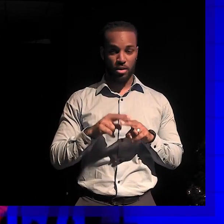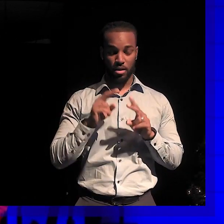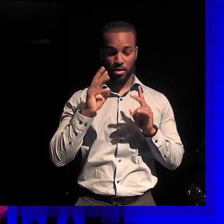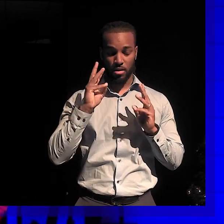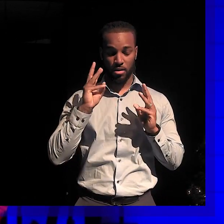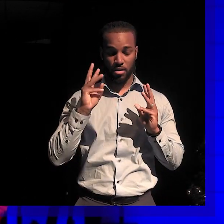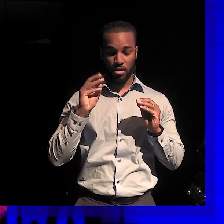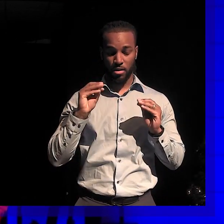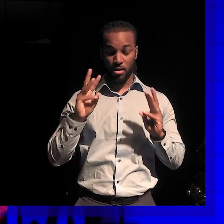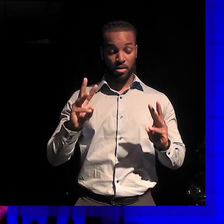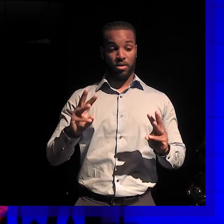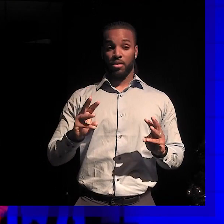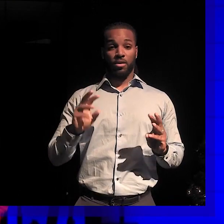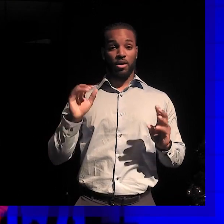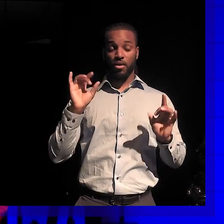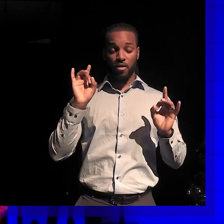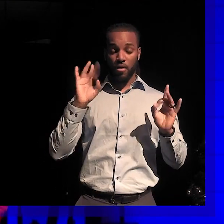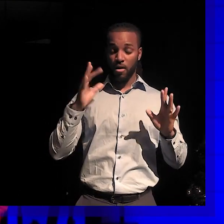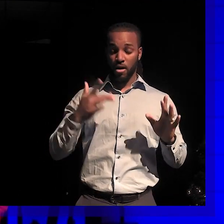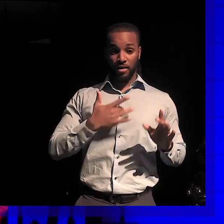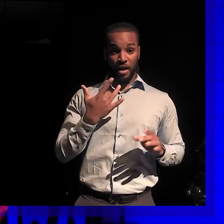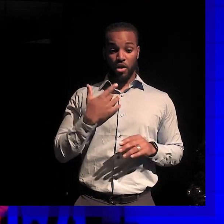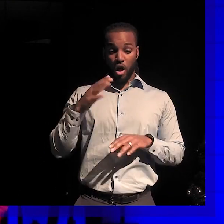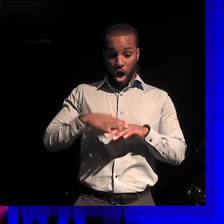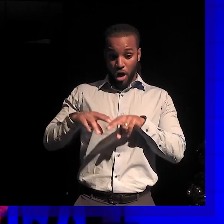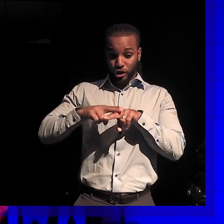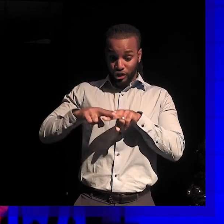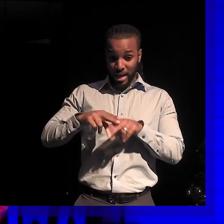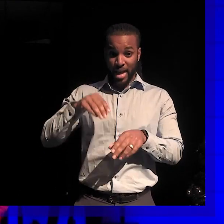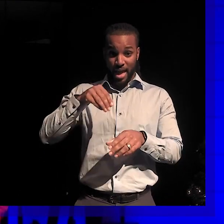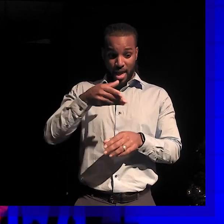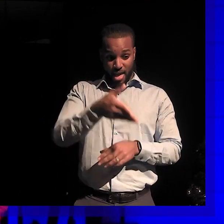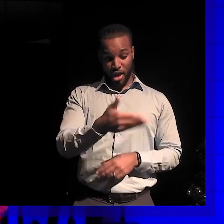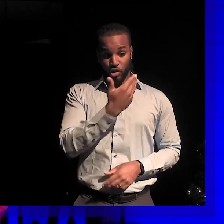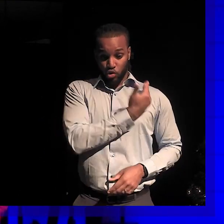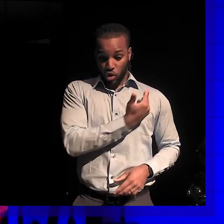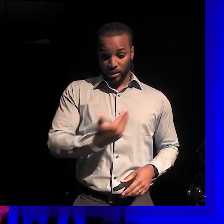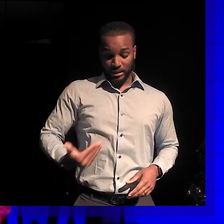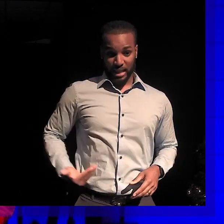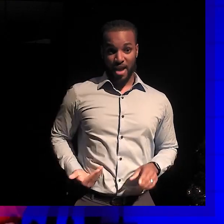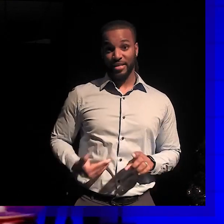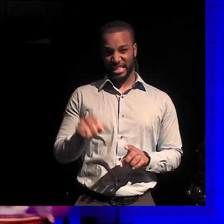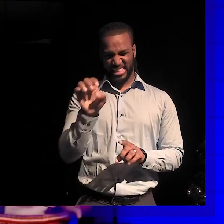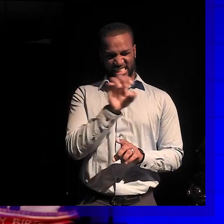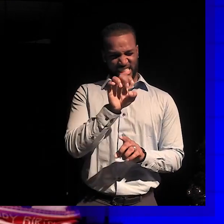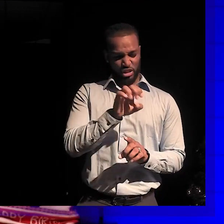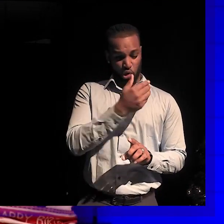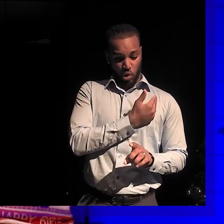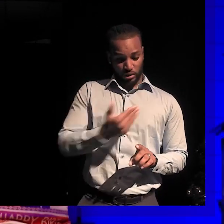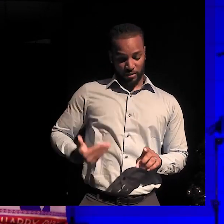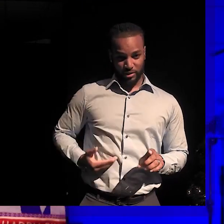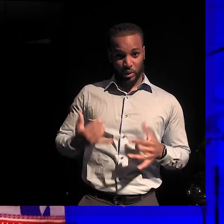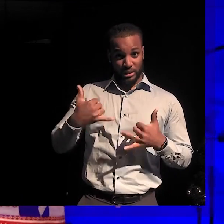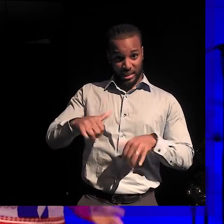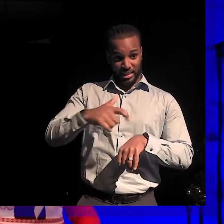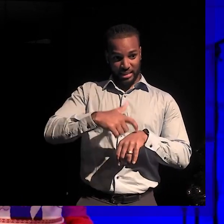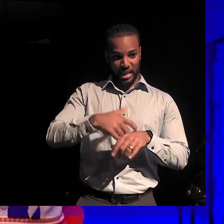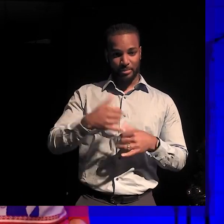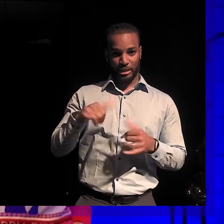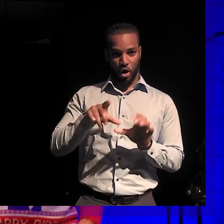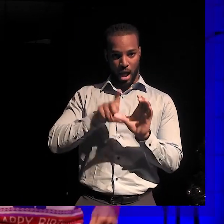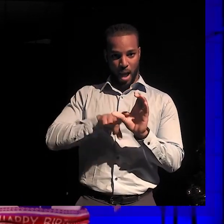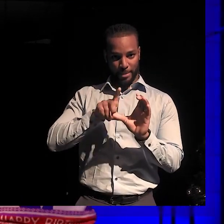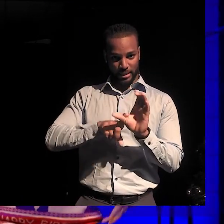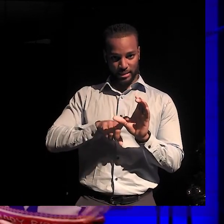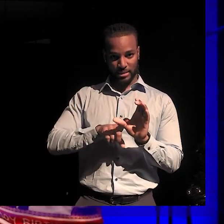feeling. I was on a train in Yugoslavia, and this is Eastern Bloc Yugoslavia, so it's still, at the time, still